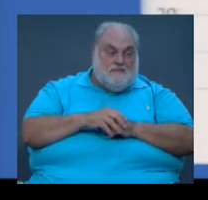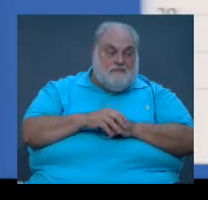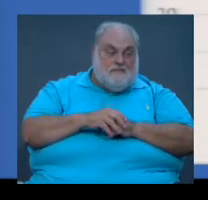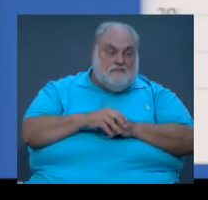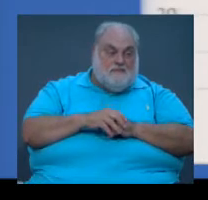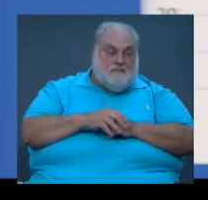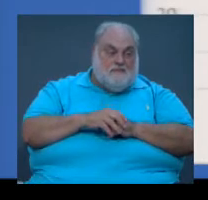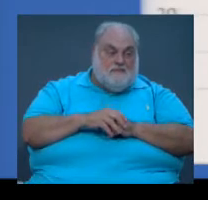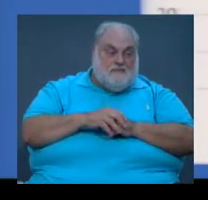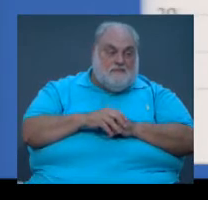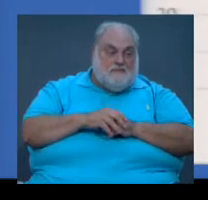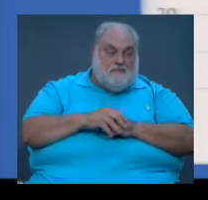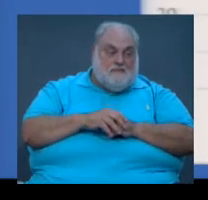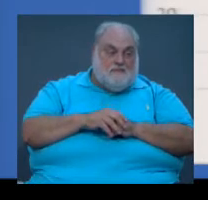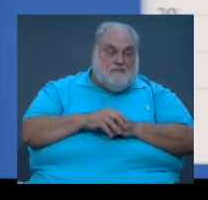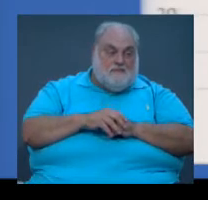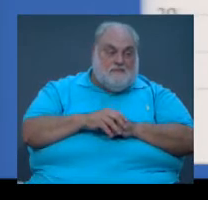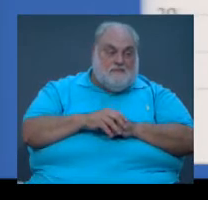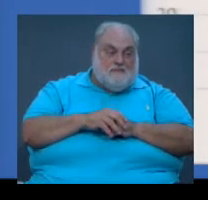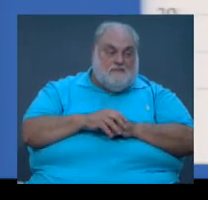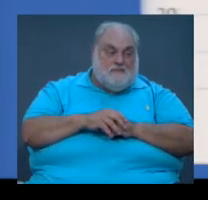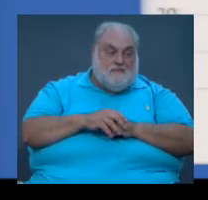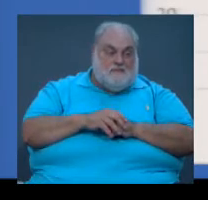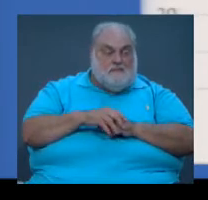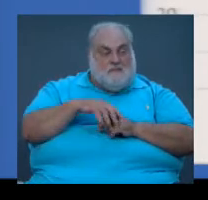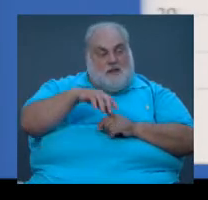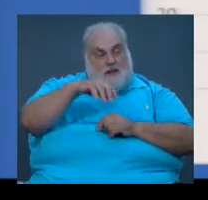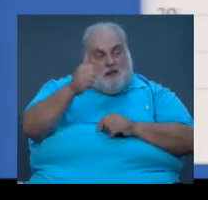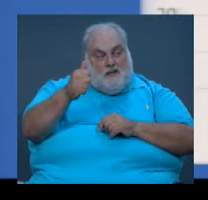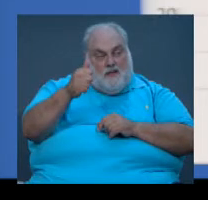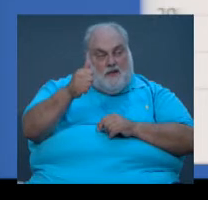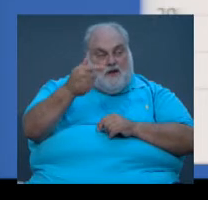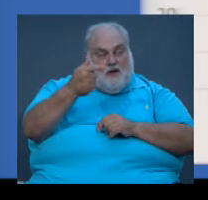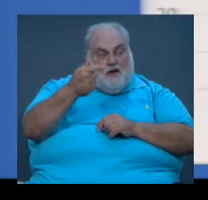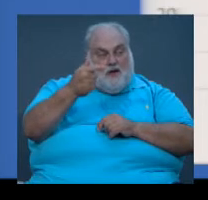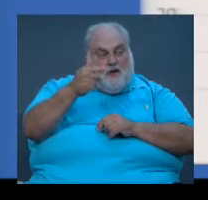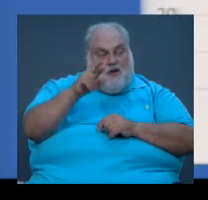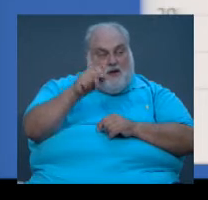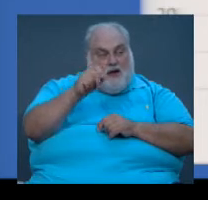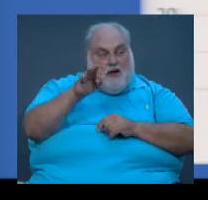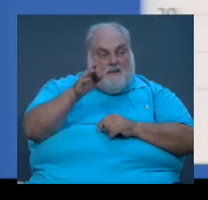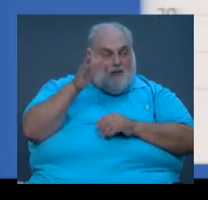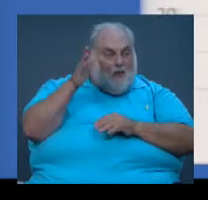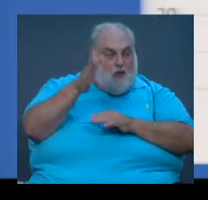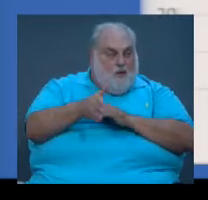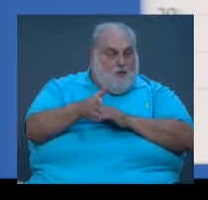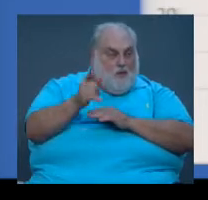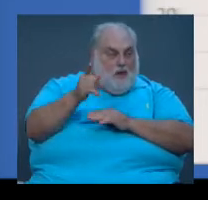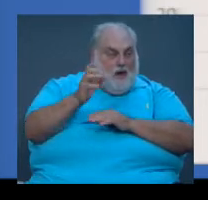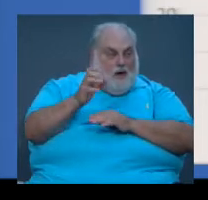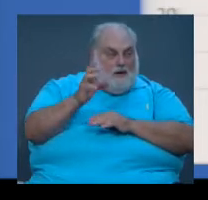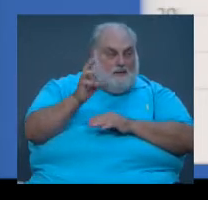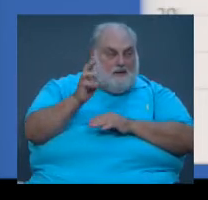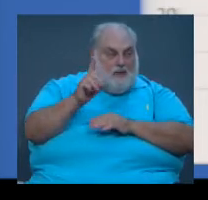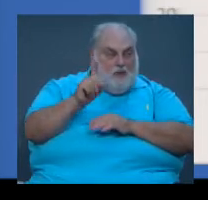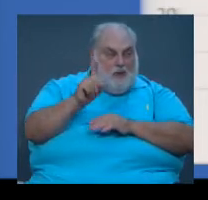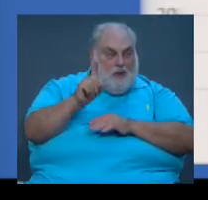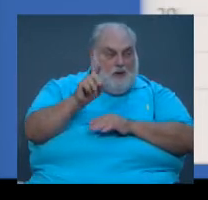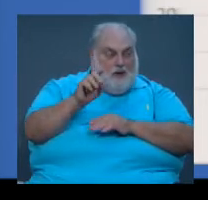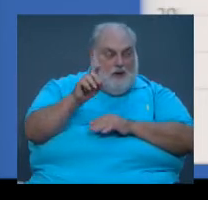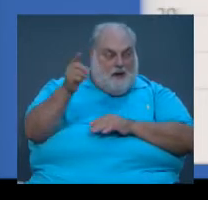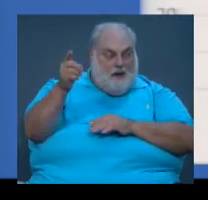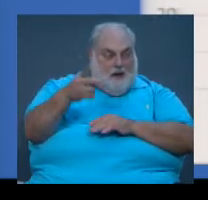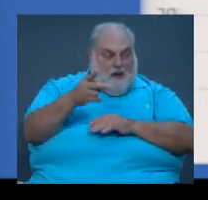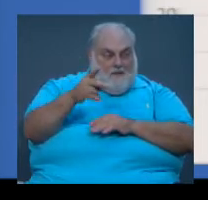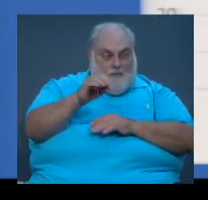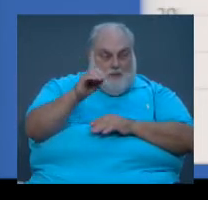And this is just another graph showing you the ones that are over 100 is 61.5% or 62%.